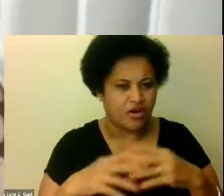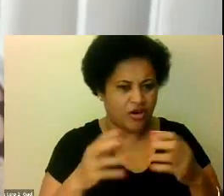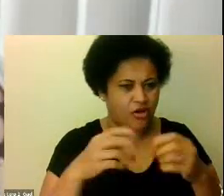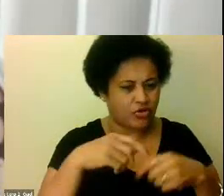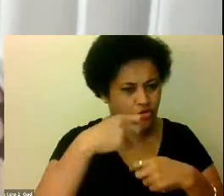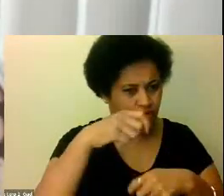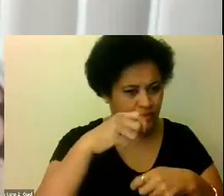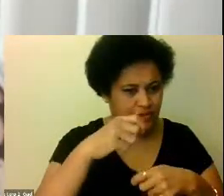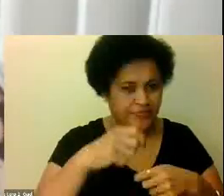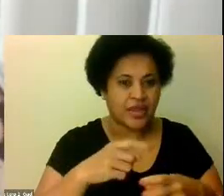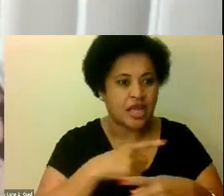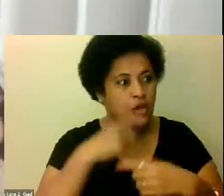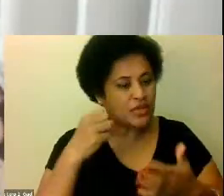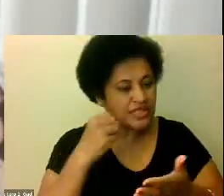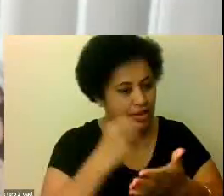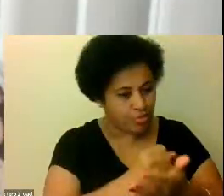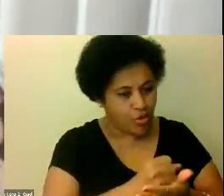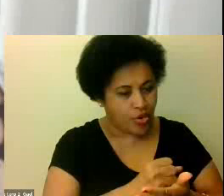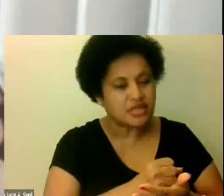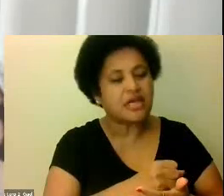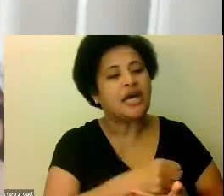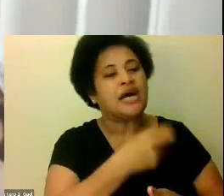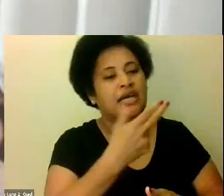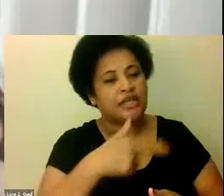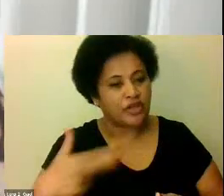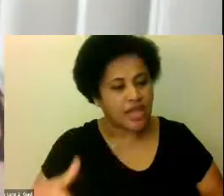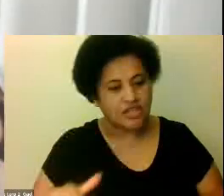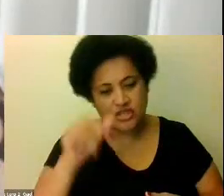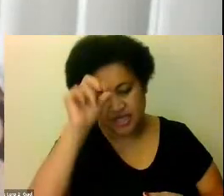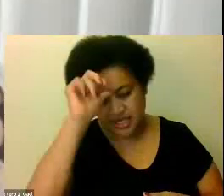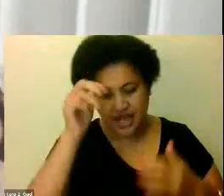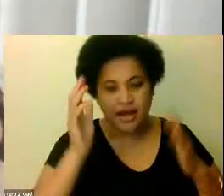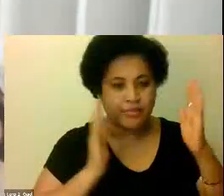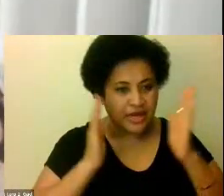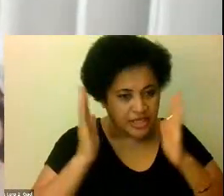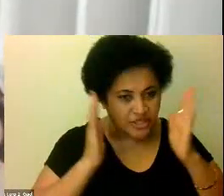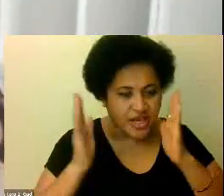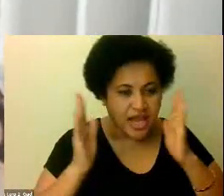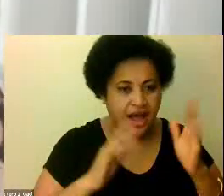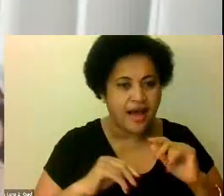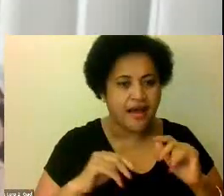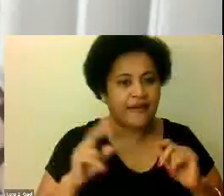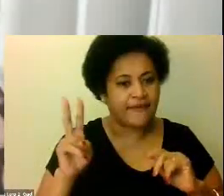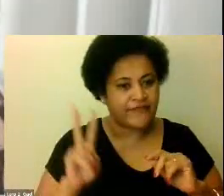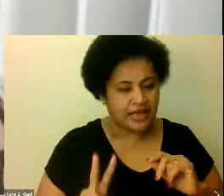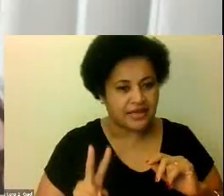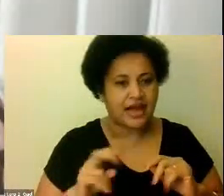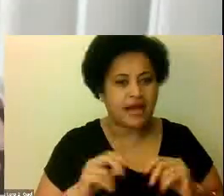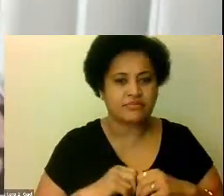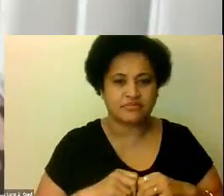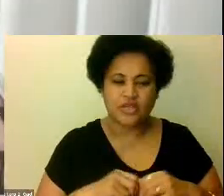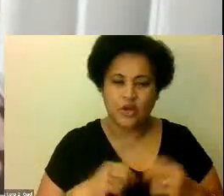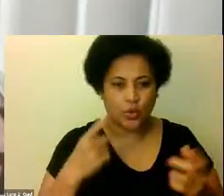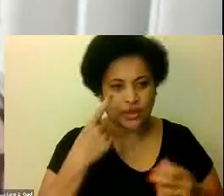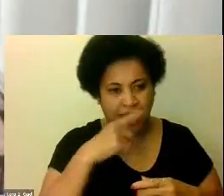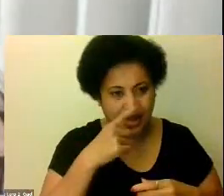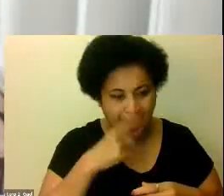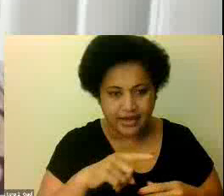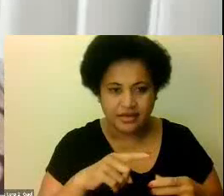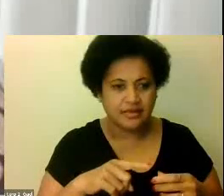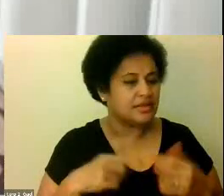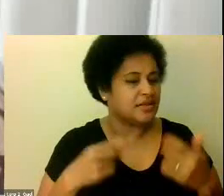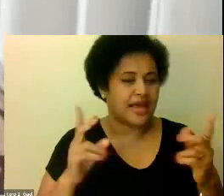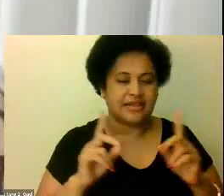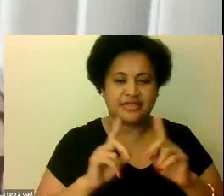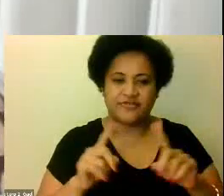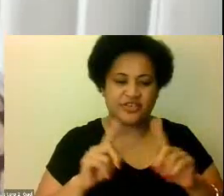Asia, including India, Indonesia, Malaysia, Vietnam, Thailand, Pakistan, in, you know, developing, and of course, Thailand and